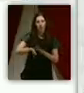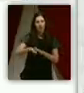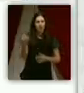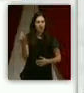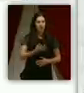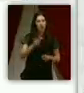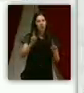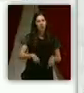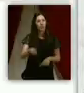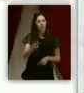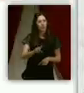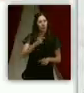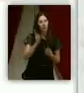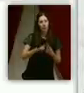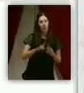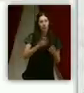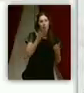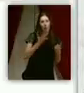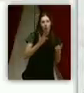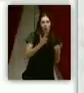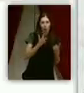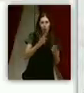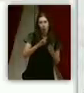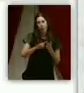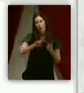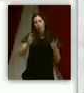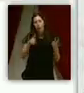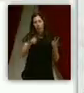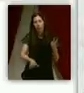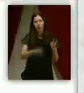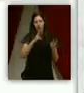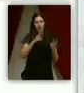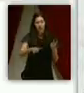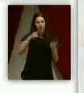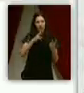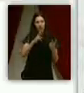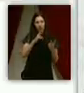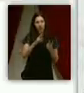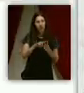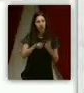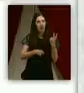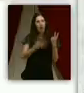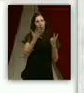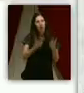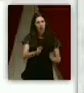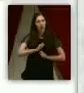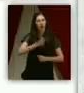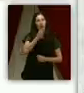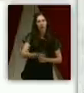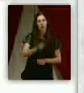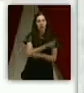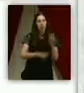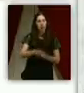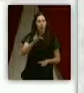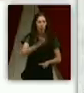To answer, to the right; to hang out, to the left. One has to be green, the other one has to be red, because this is